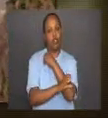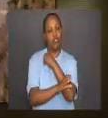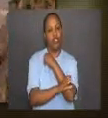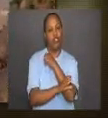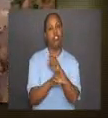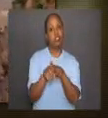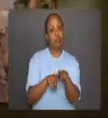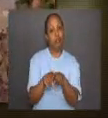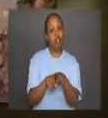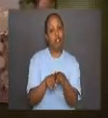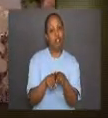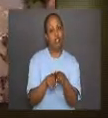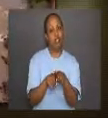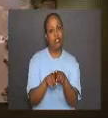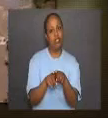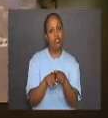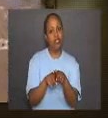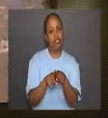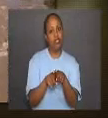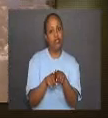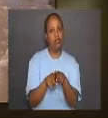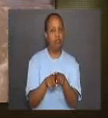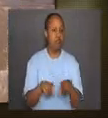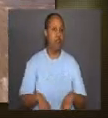amount of water from the Nile runoff.